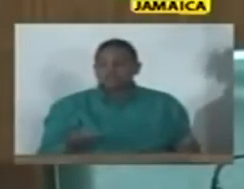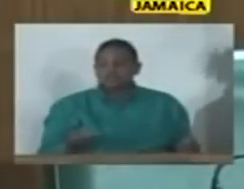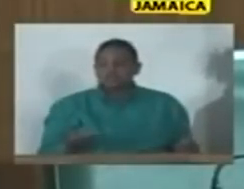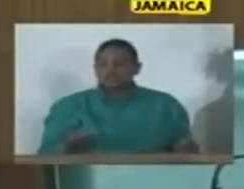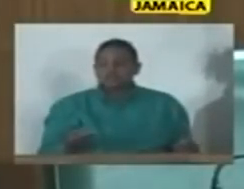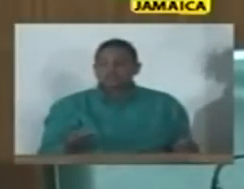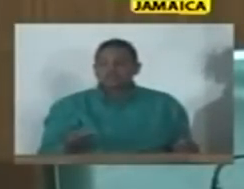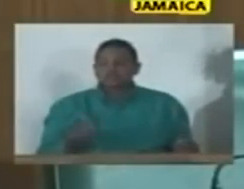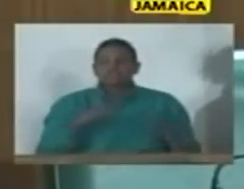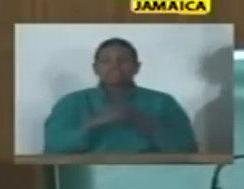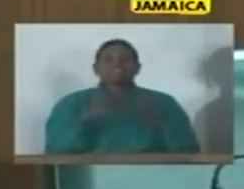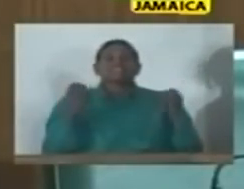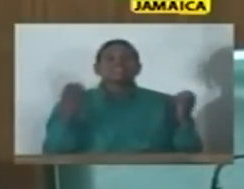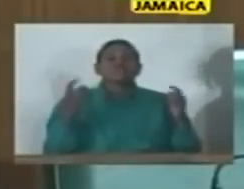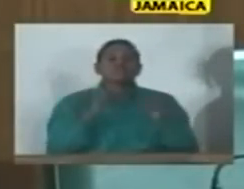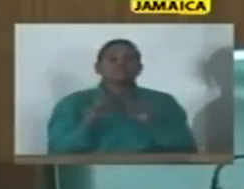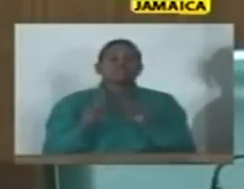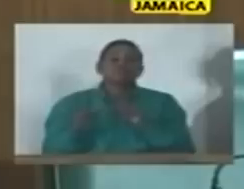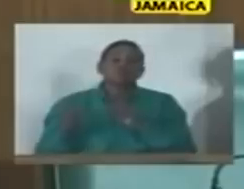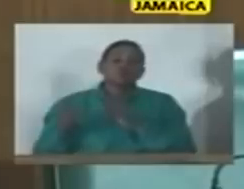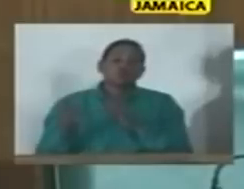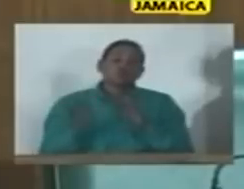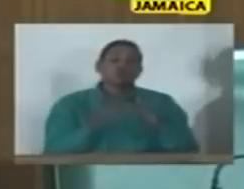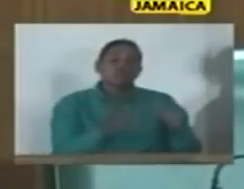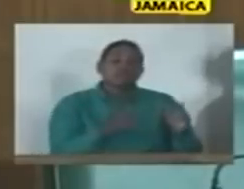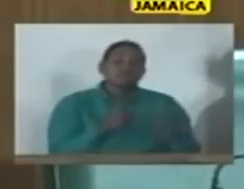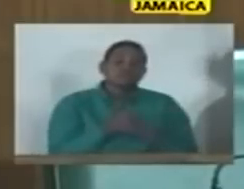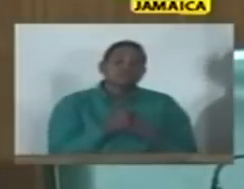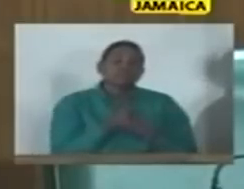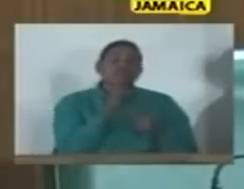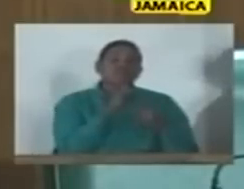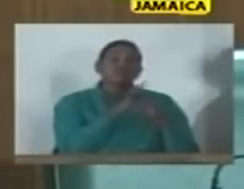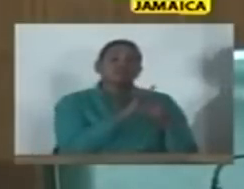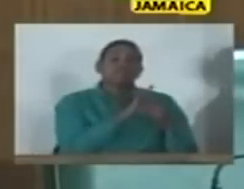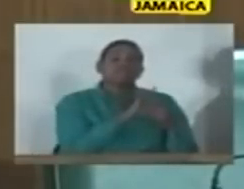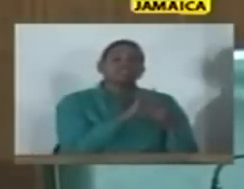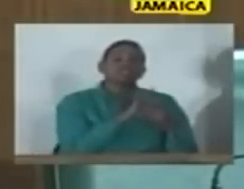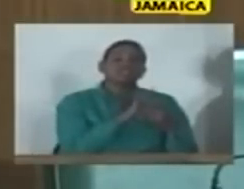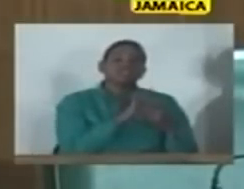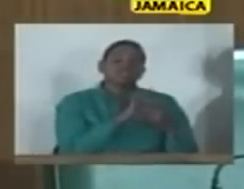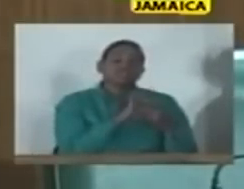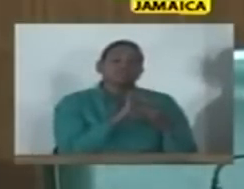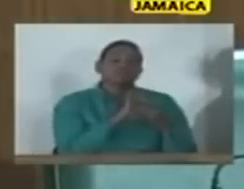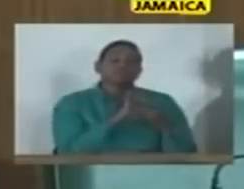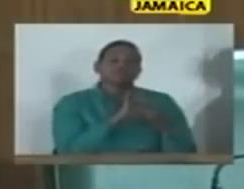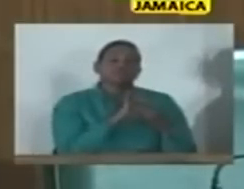in several ways a relationship,